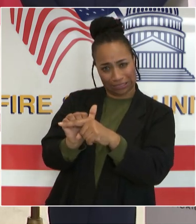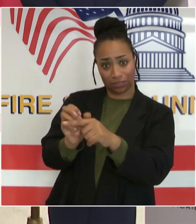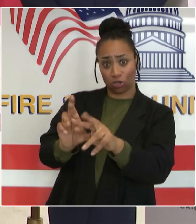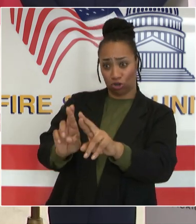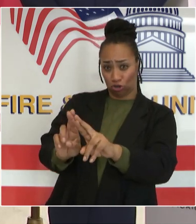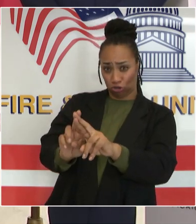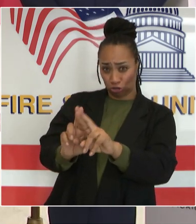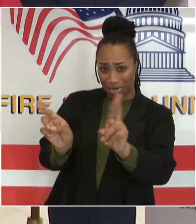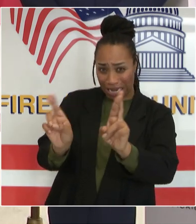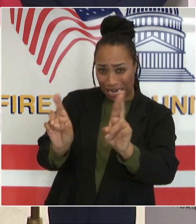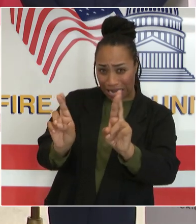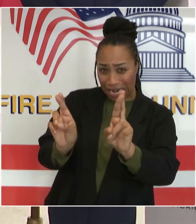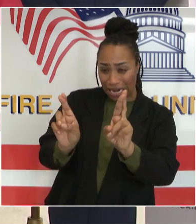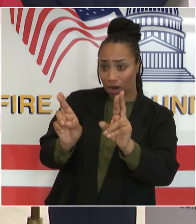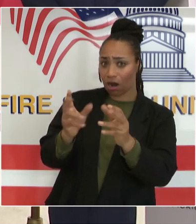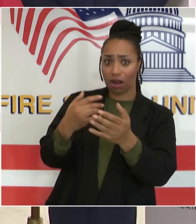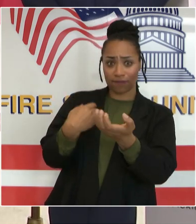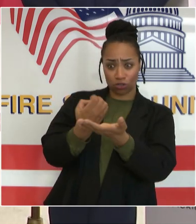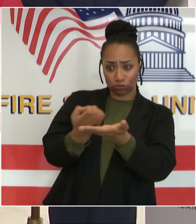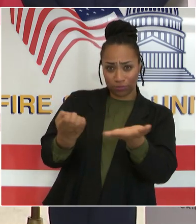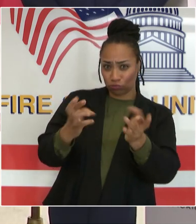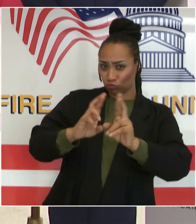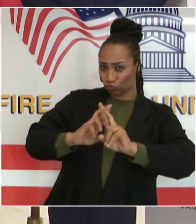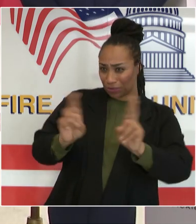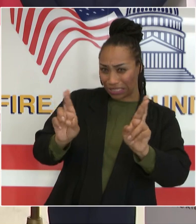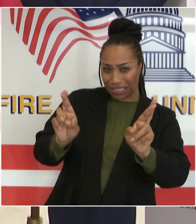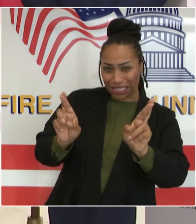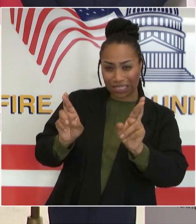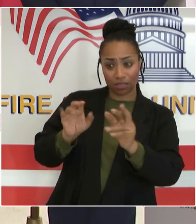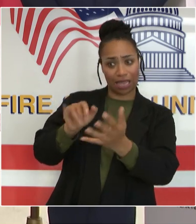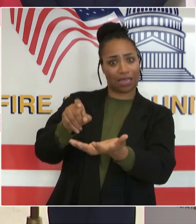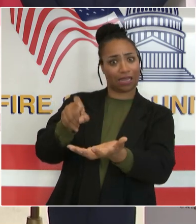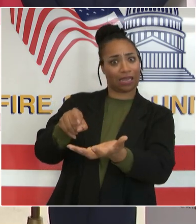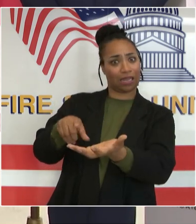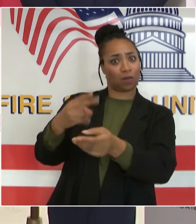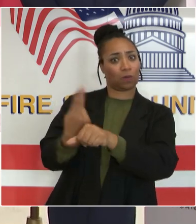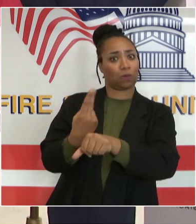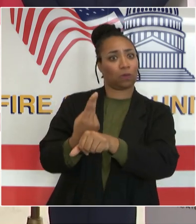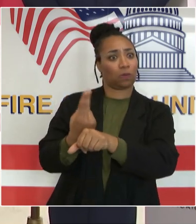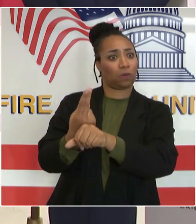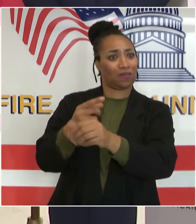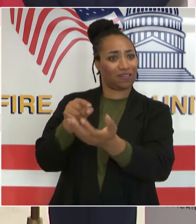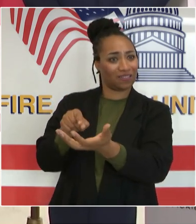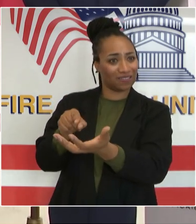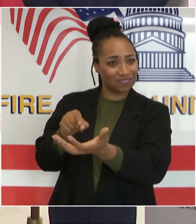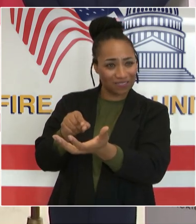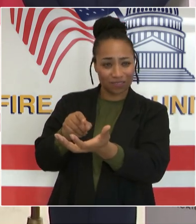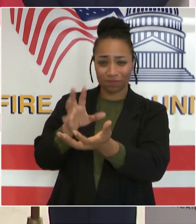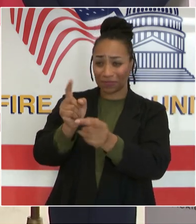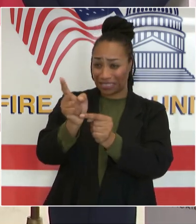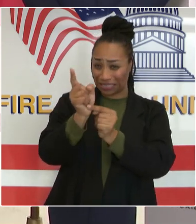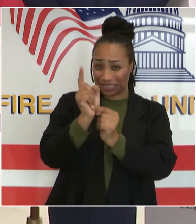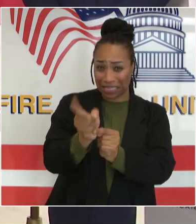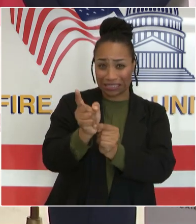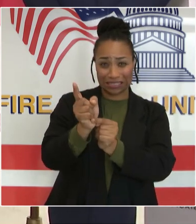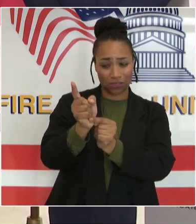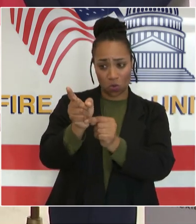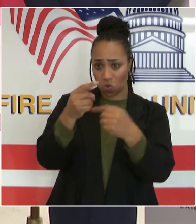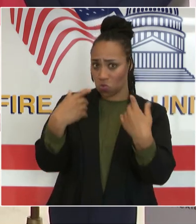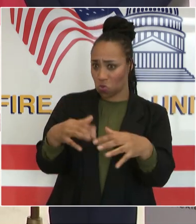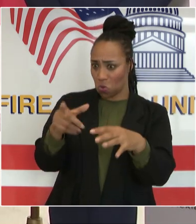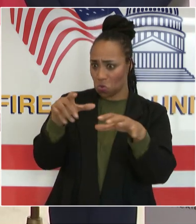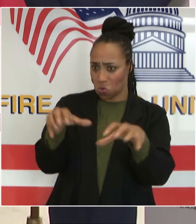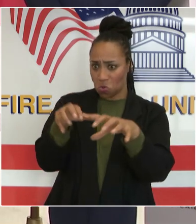think we talk about seconds count, and for a lot of calls they do. But for a lot of calls, it's not seconds count.